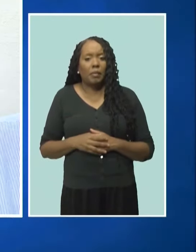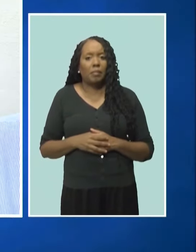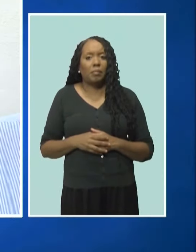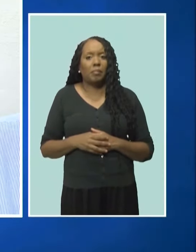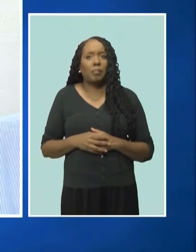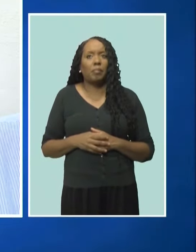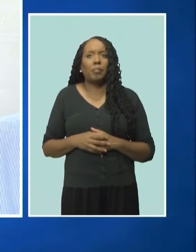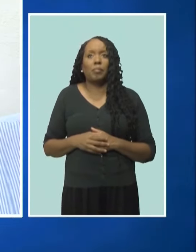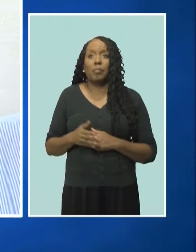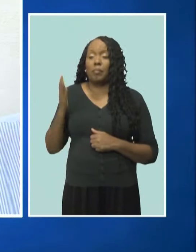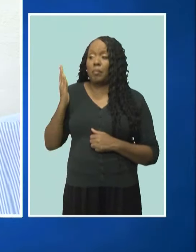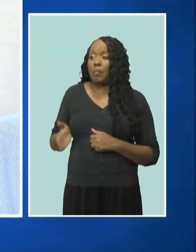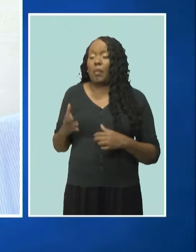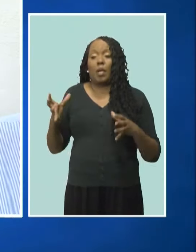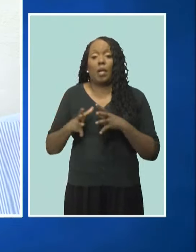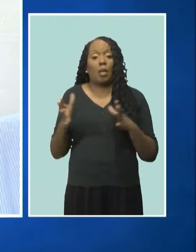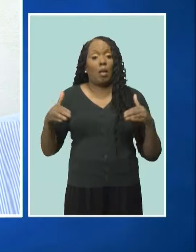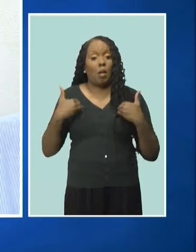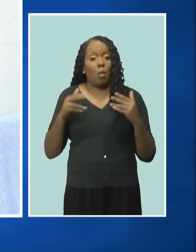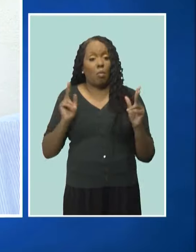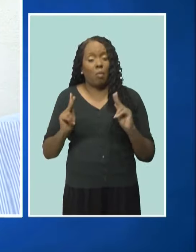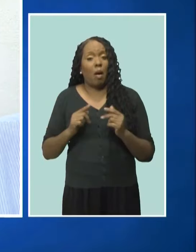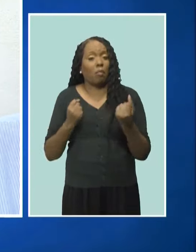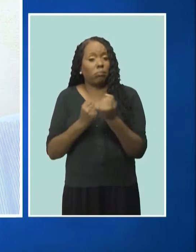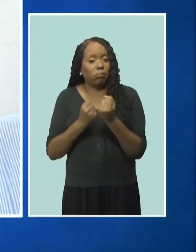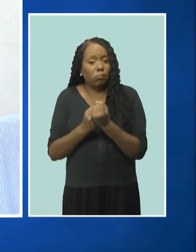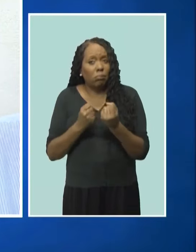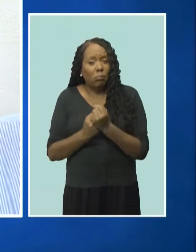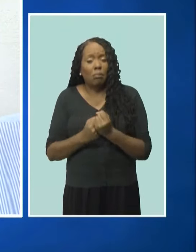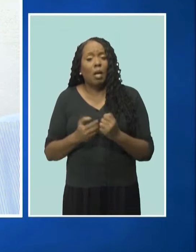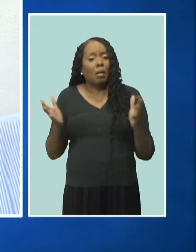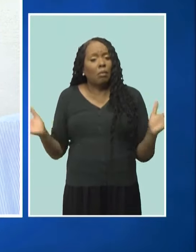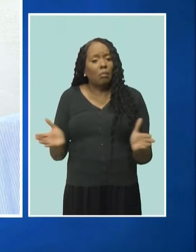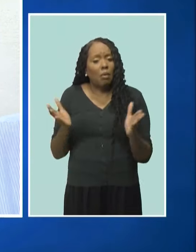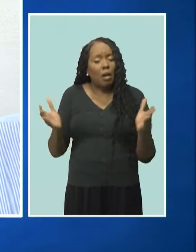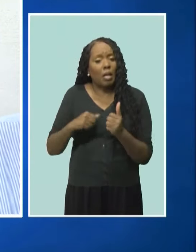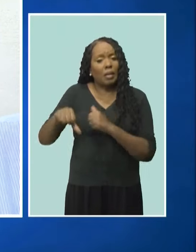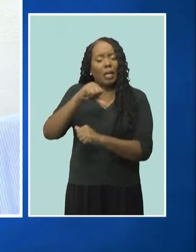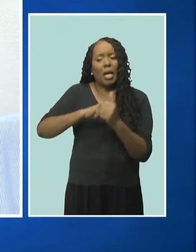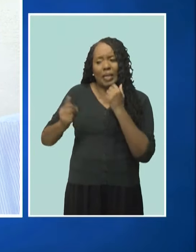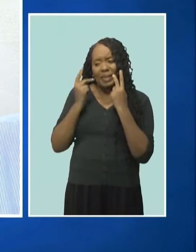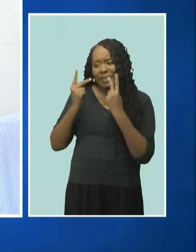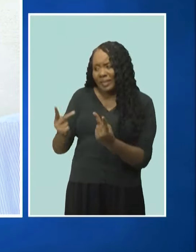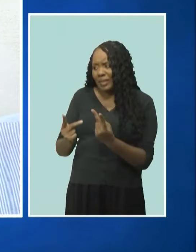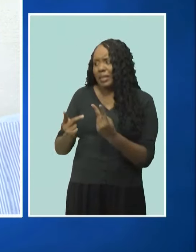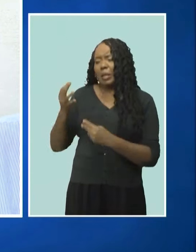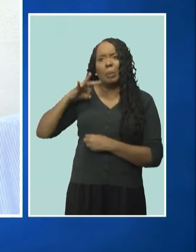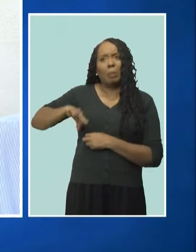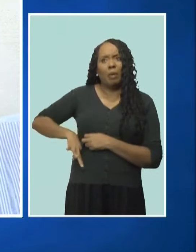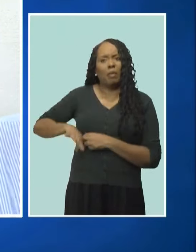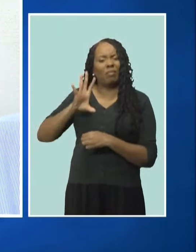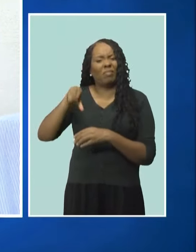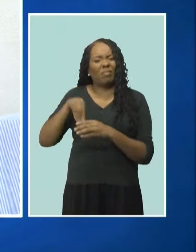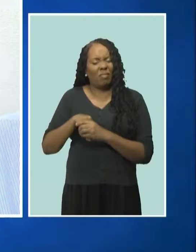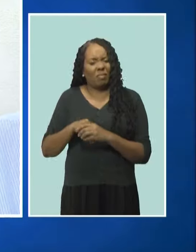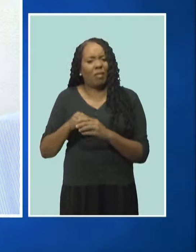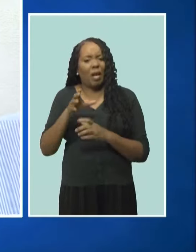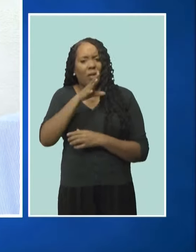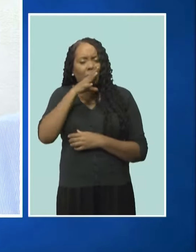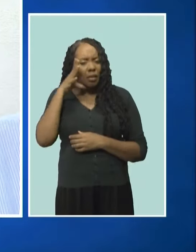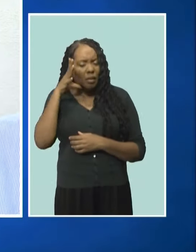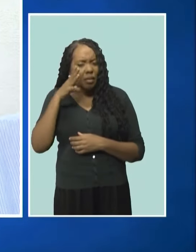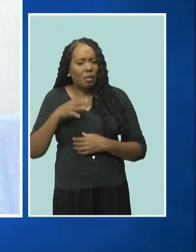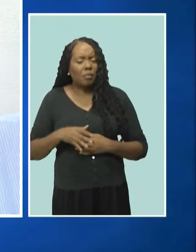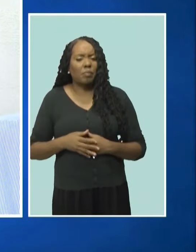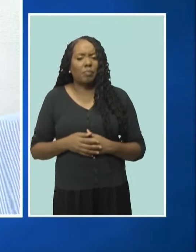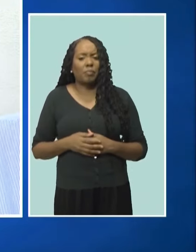These young people are all about advocacy in agriculture, encouraging young people to see the benefits of being involved in agriculture.